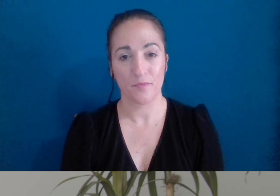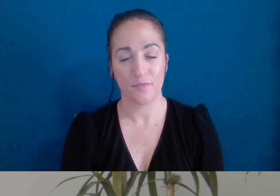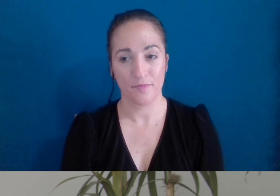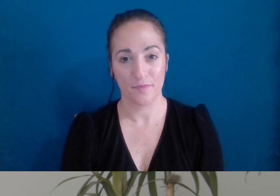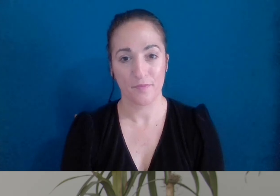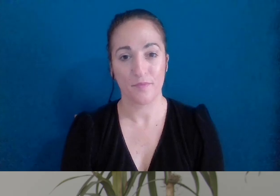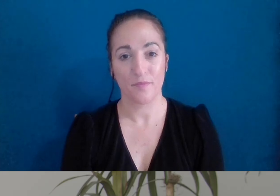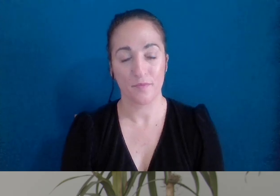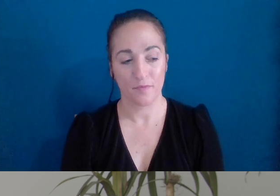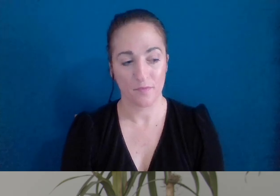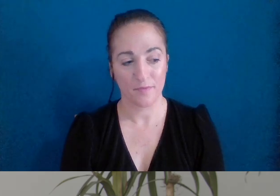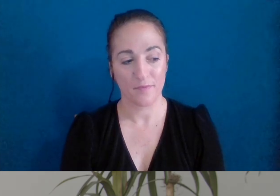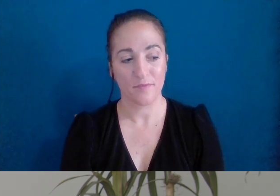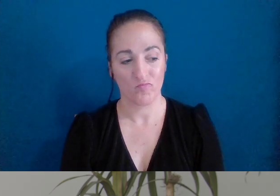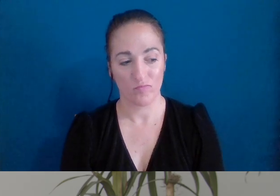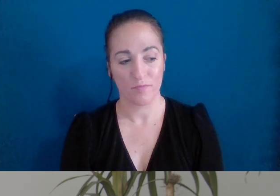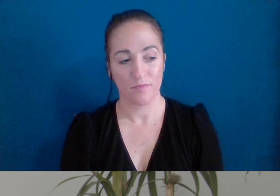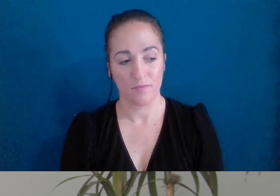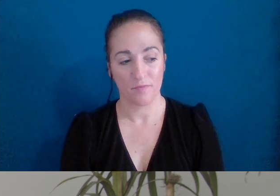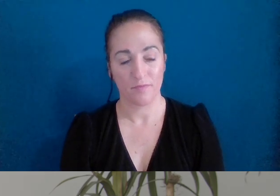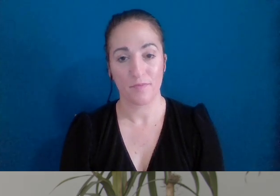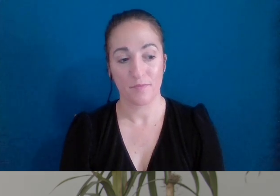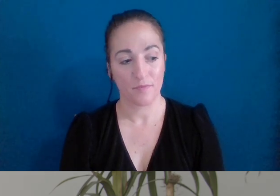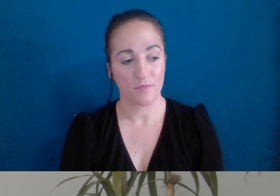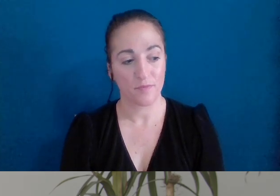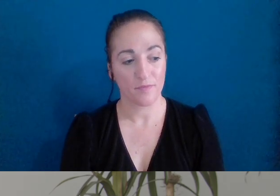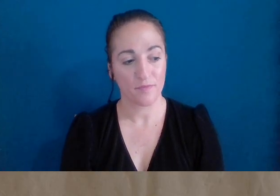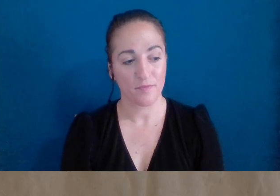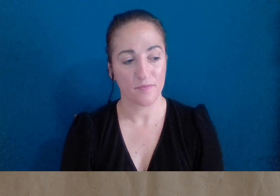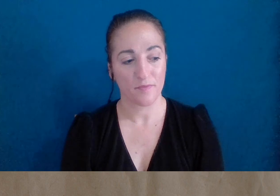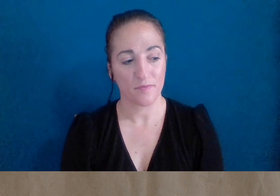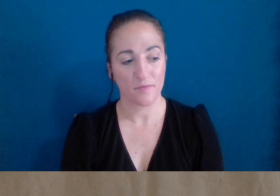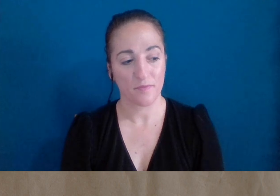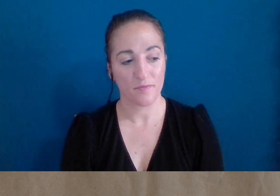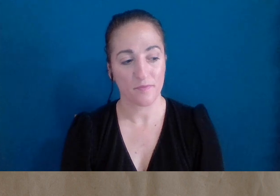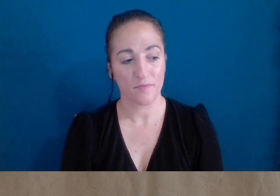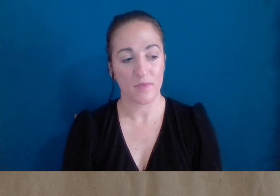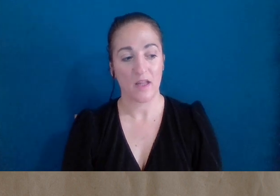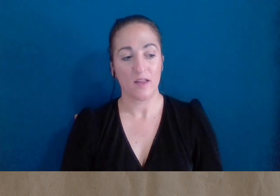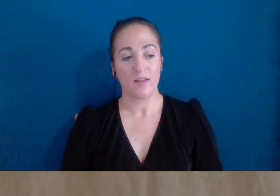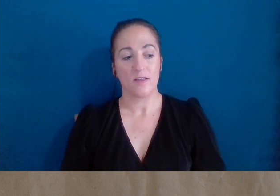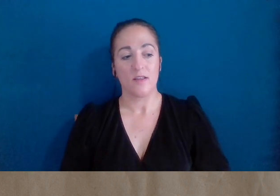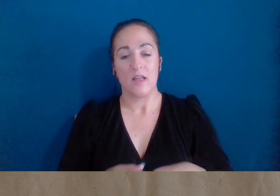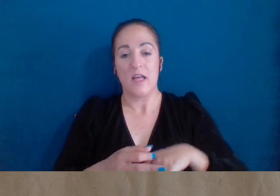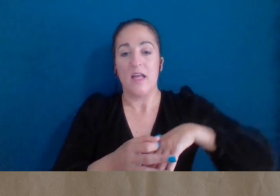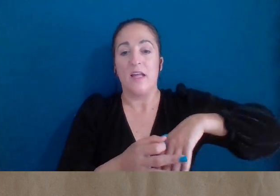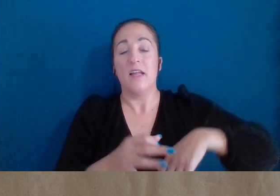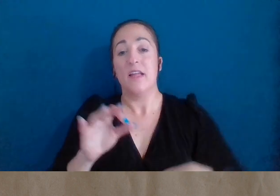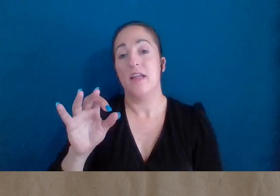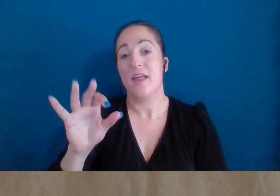and then I'll flatten out these fasteners. And the fasteners let you